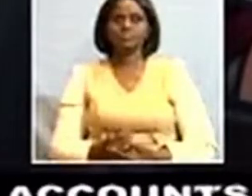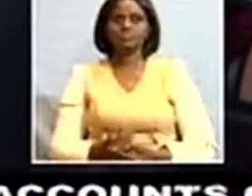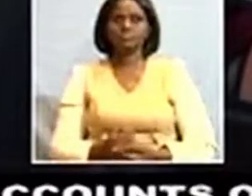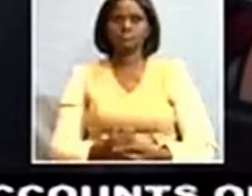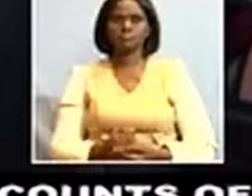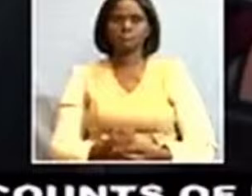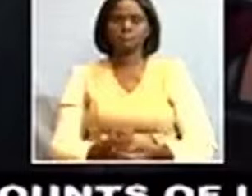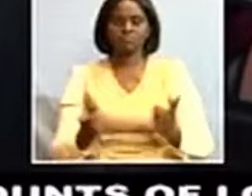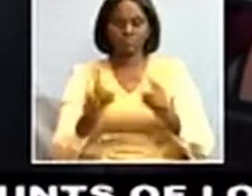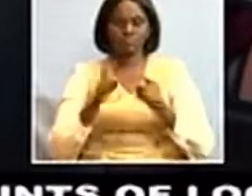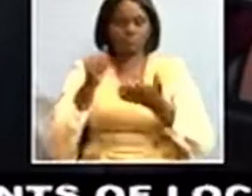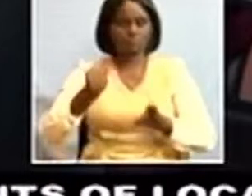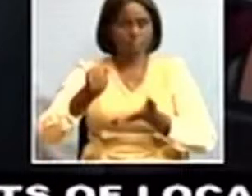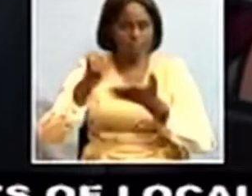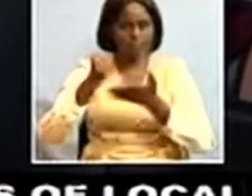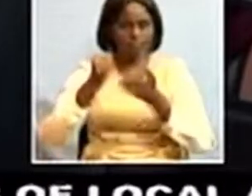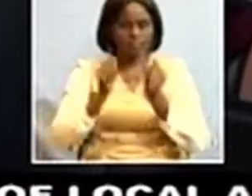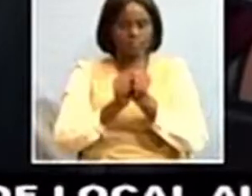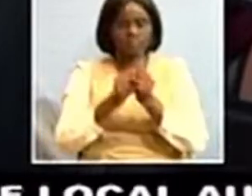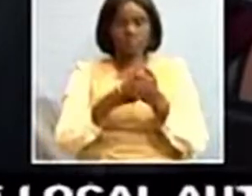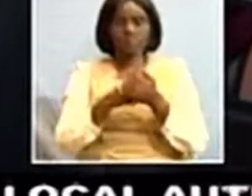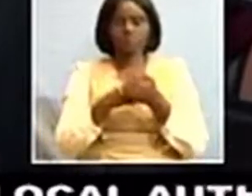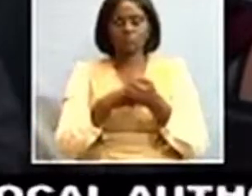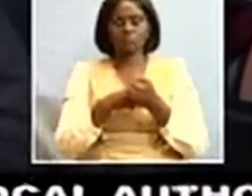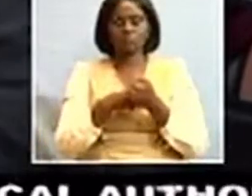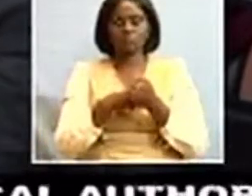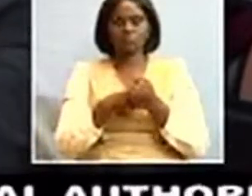when we're doing the budget and income